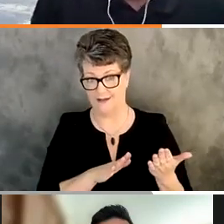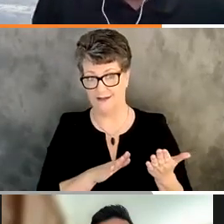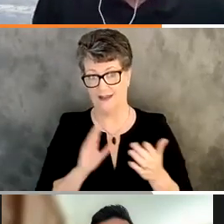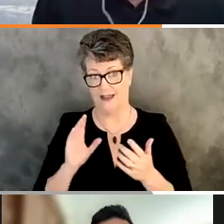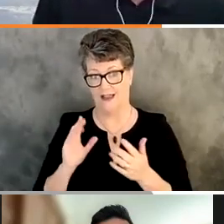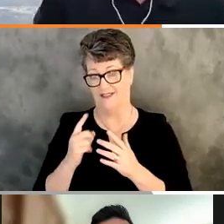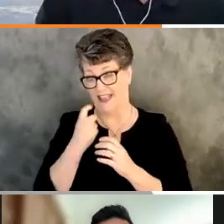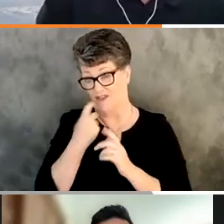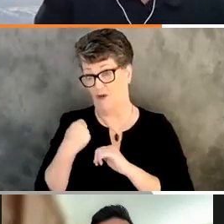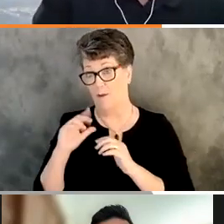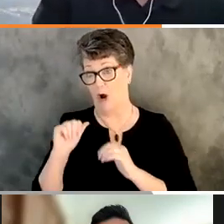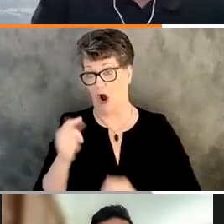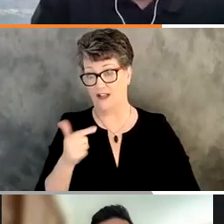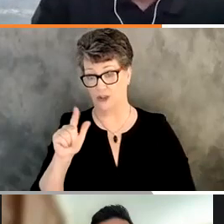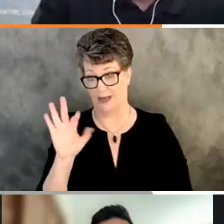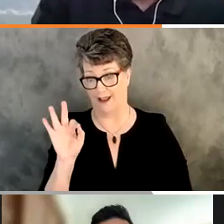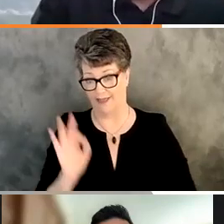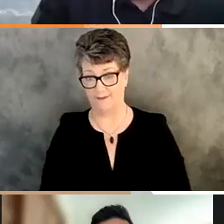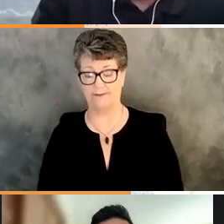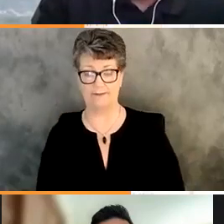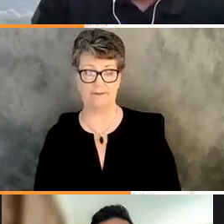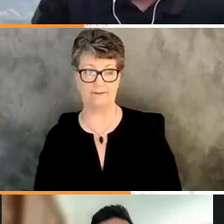29th. Next slide, please.